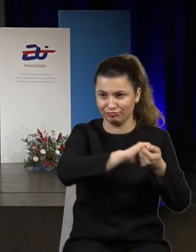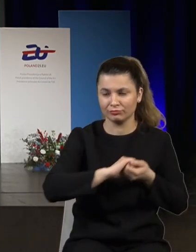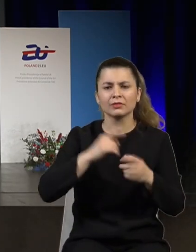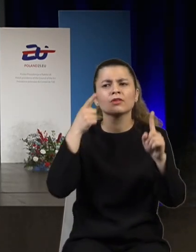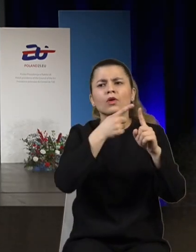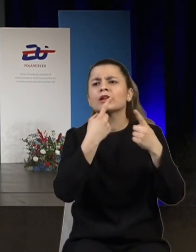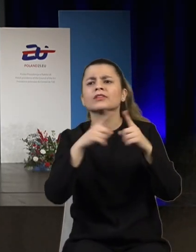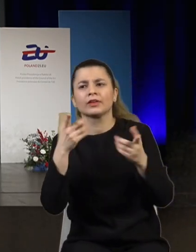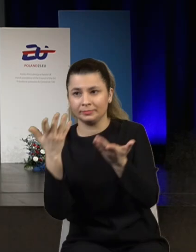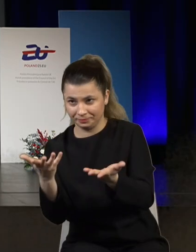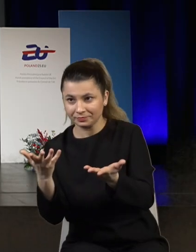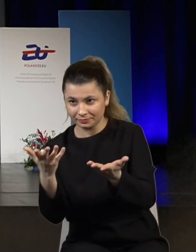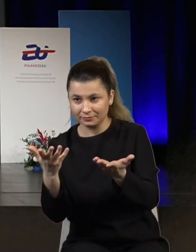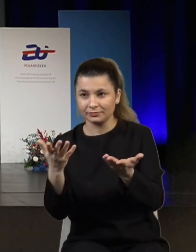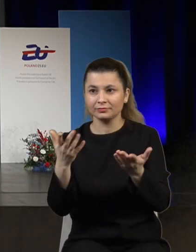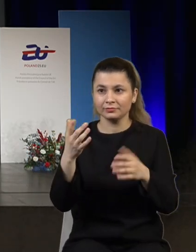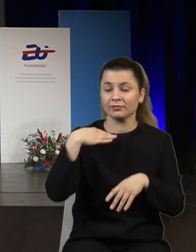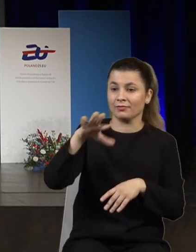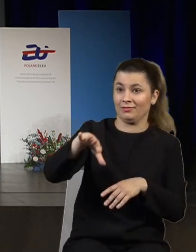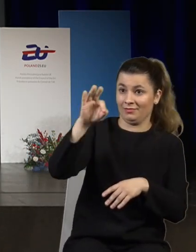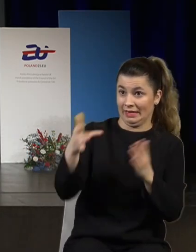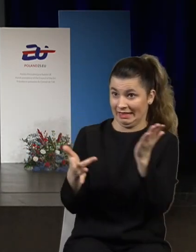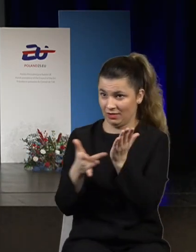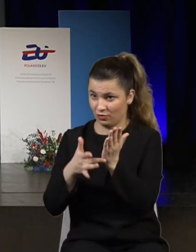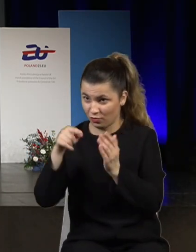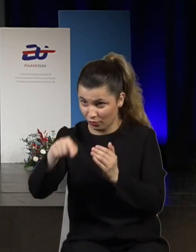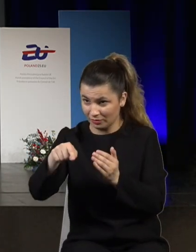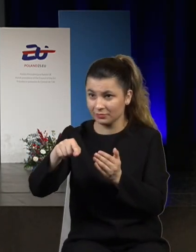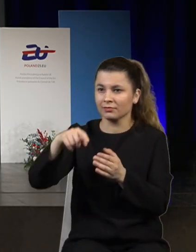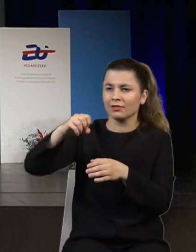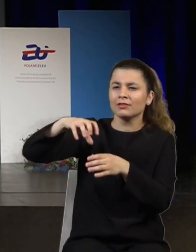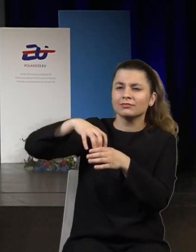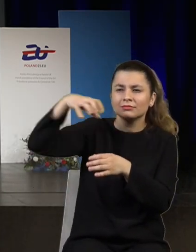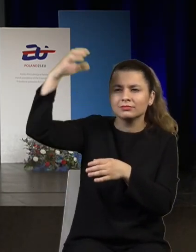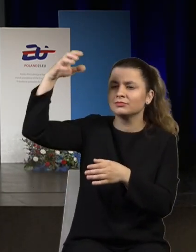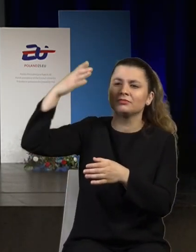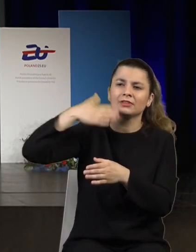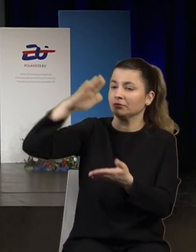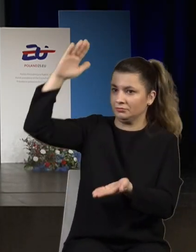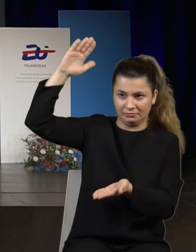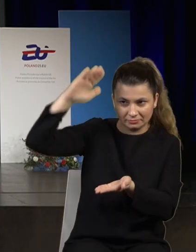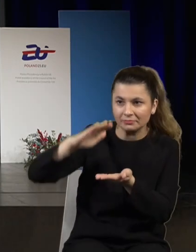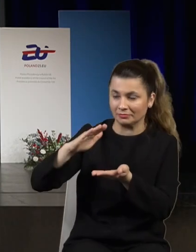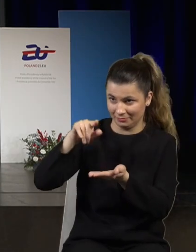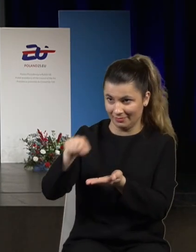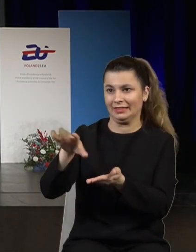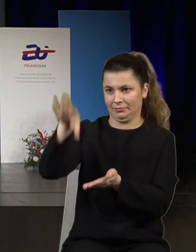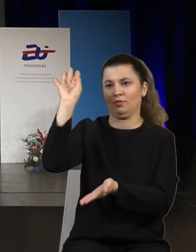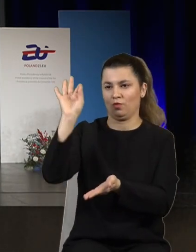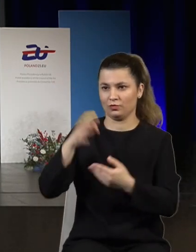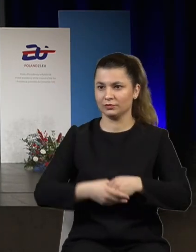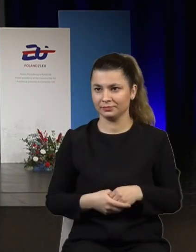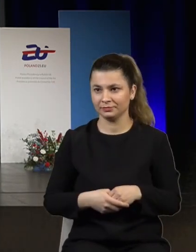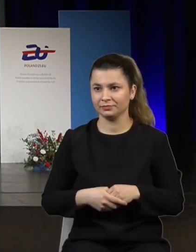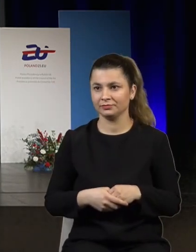think can it be combined, or is it not possible at all? I think you can certainly be combined,